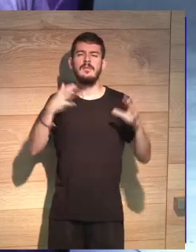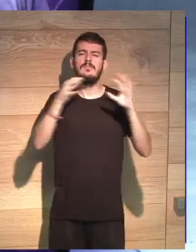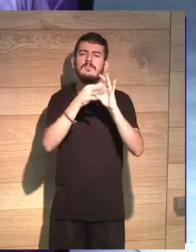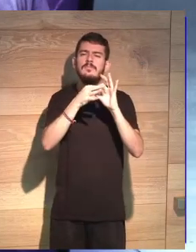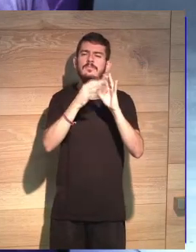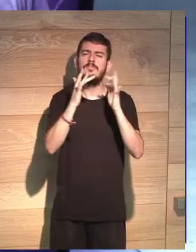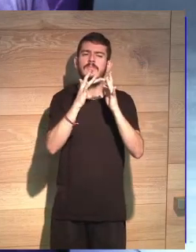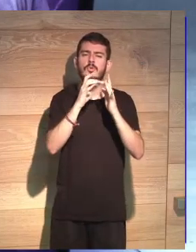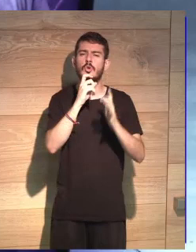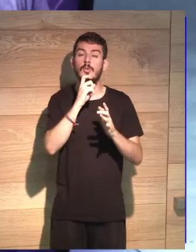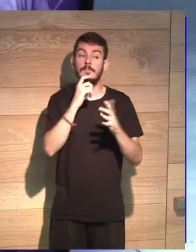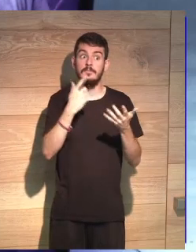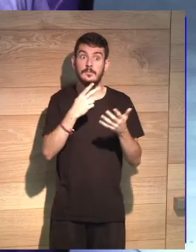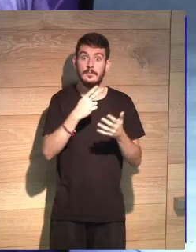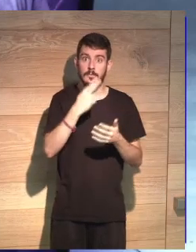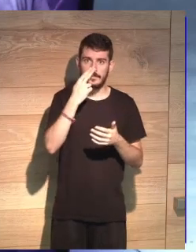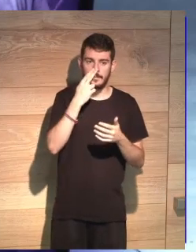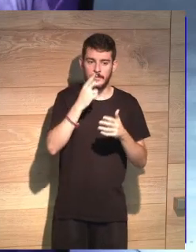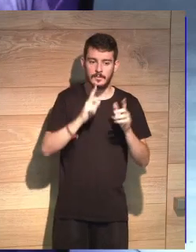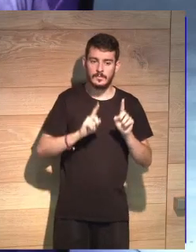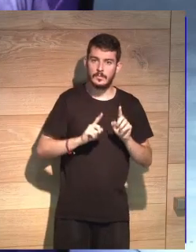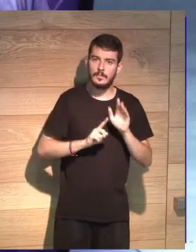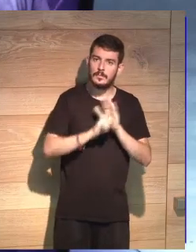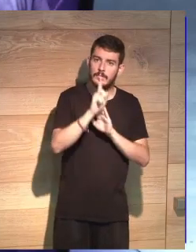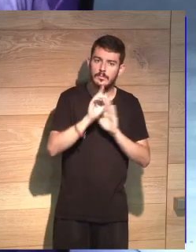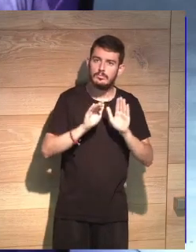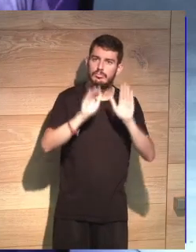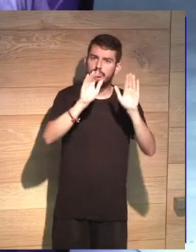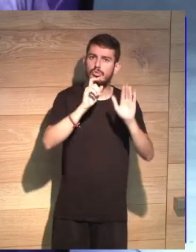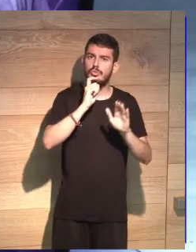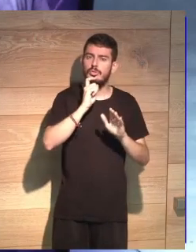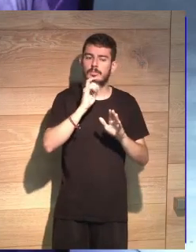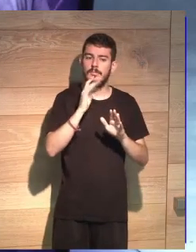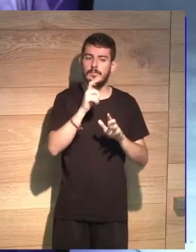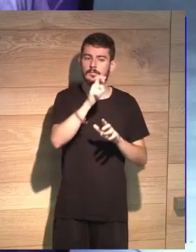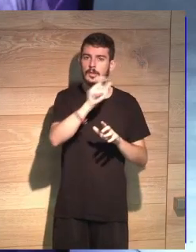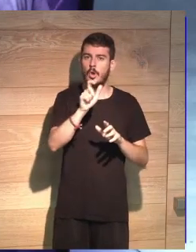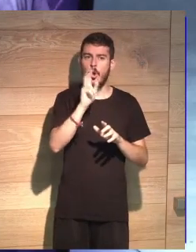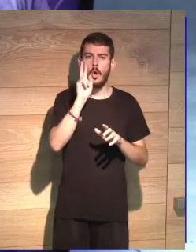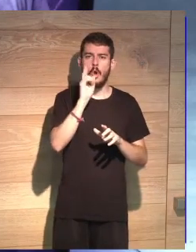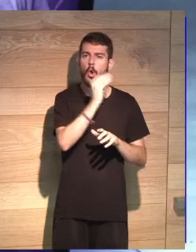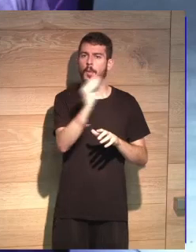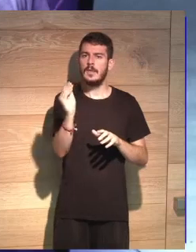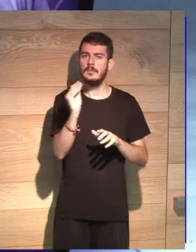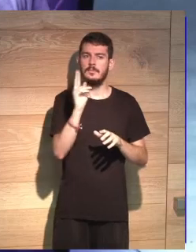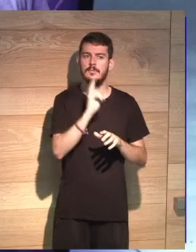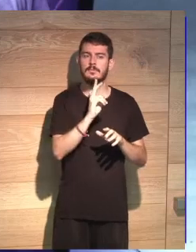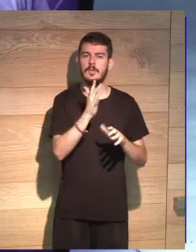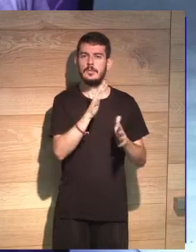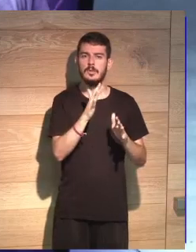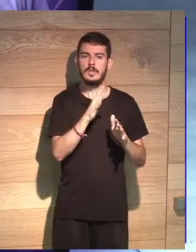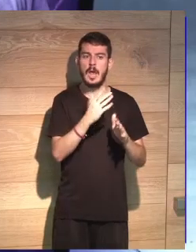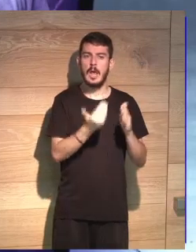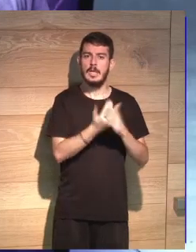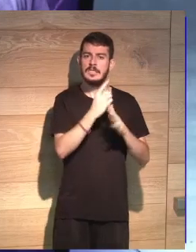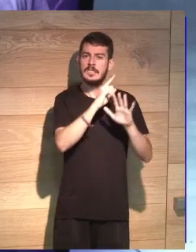happiness. I think it's very interesting to see how this is evolving nowadays, to see that youngsters